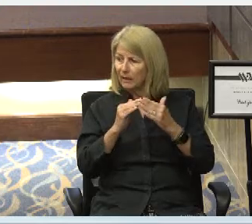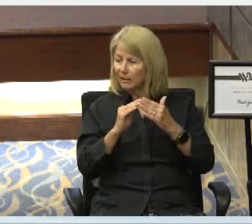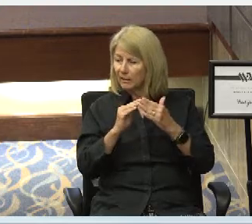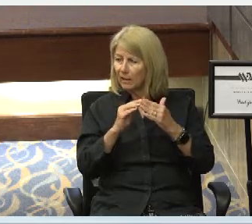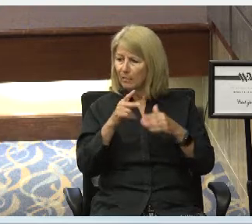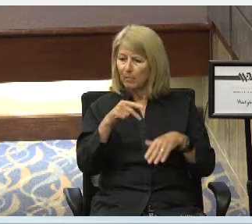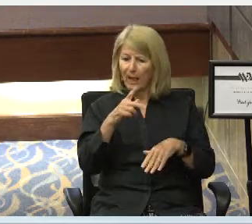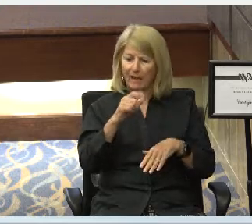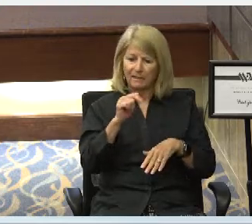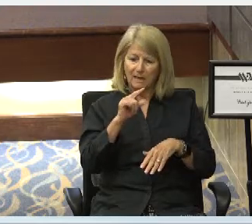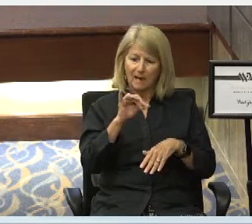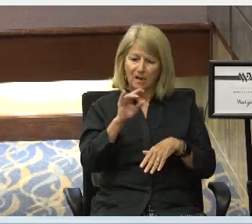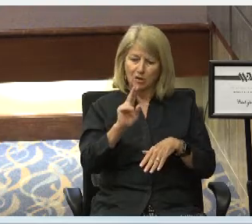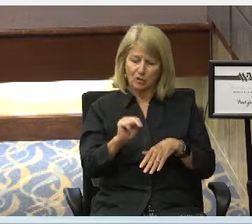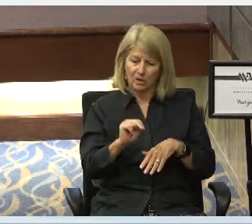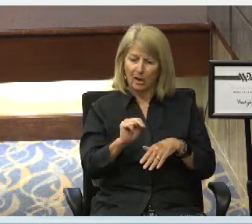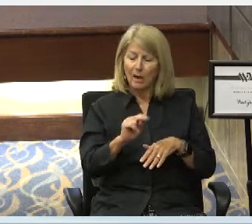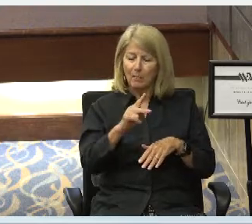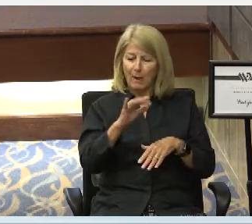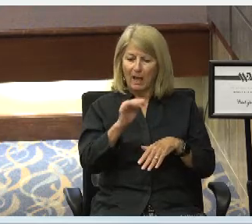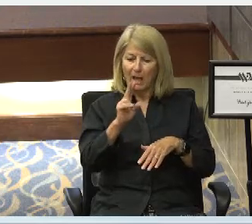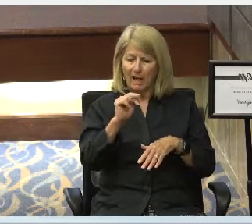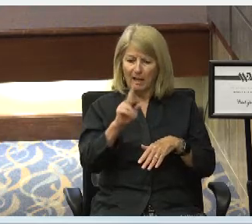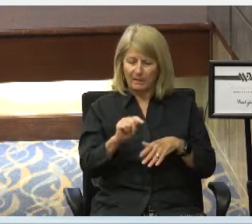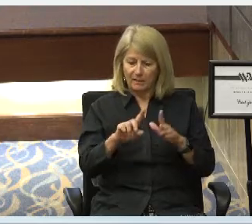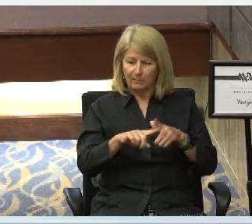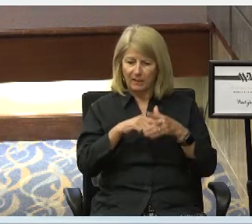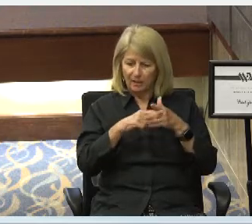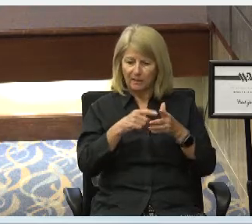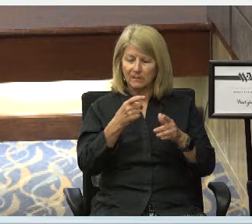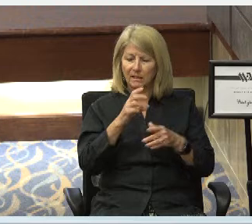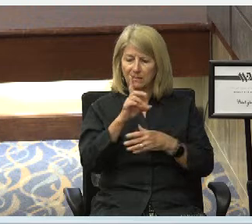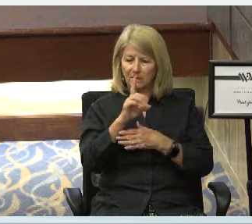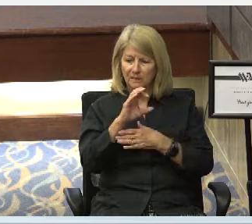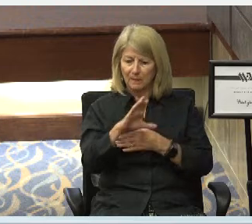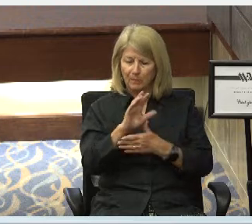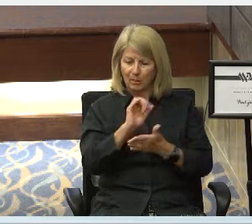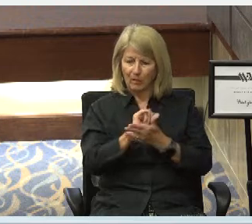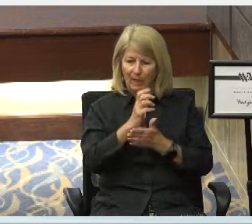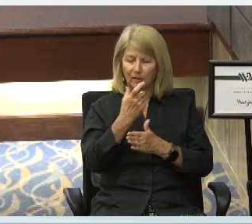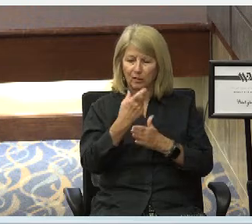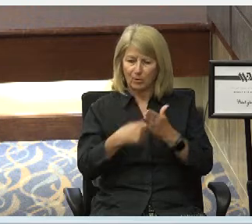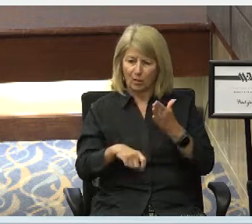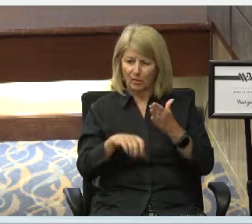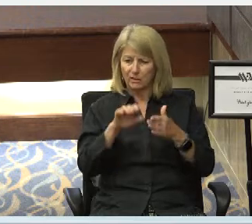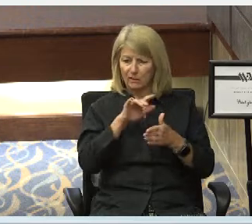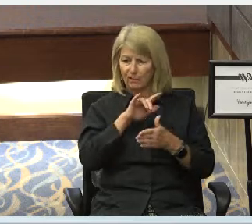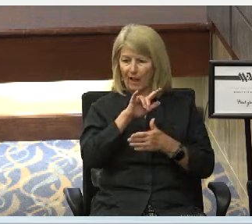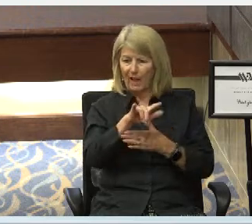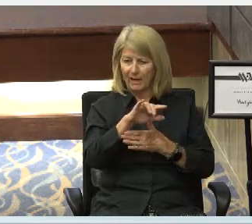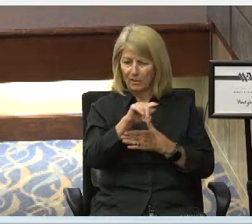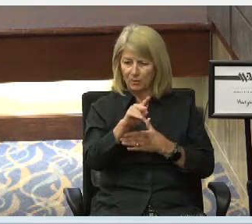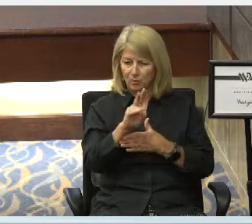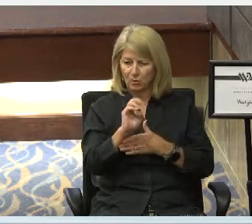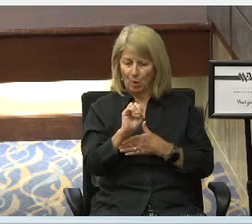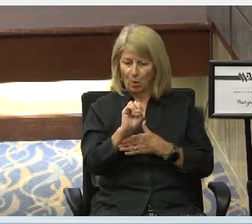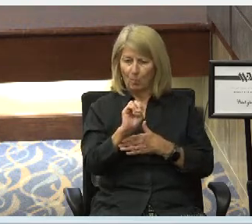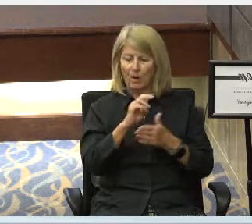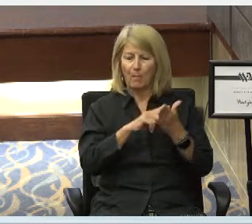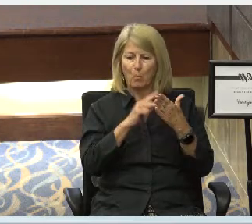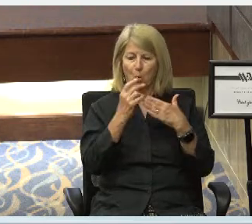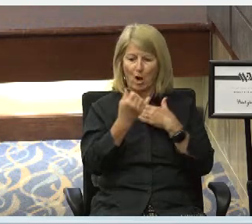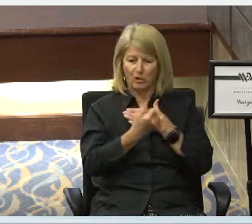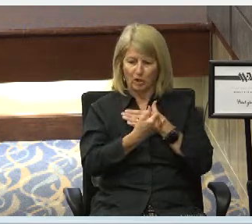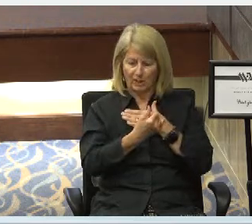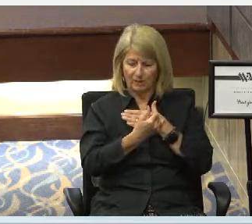since December, and that will reimburse the city for that expense. The Quiet Zone project